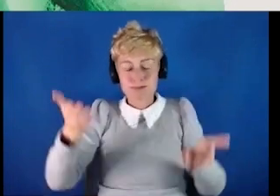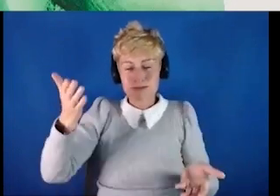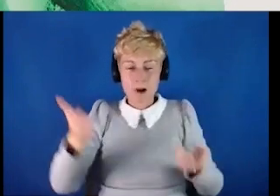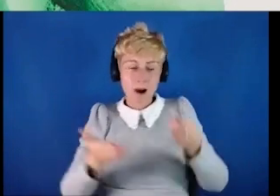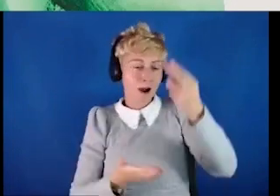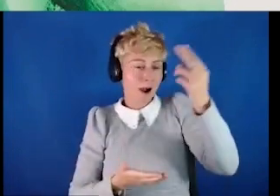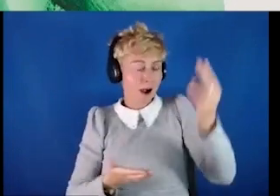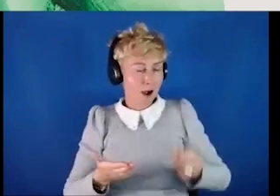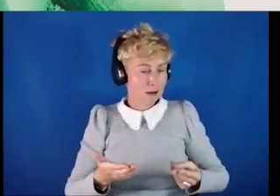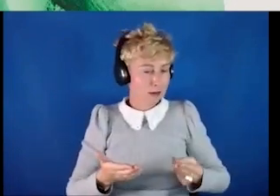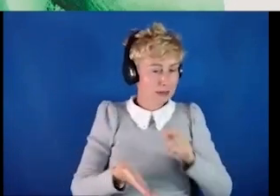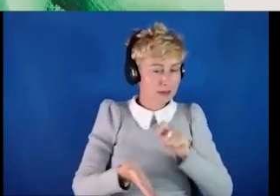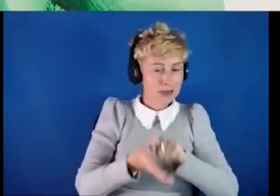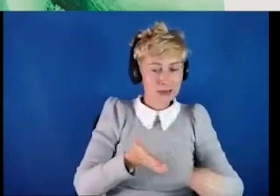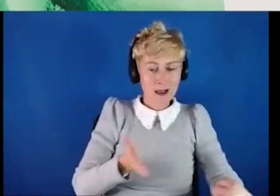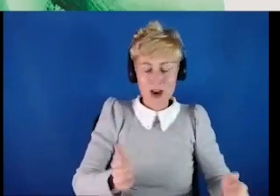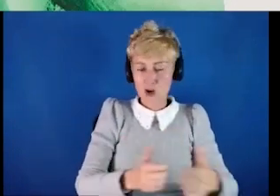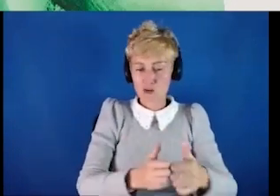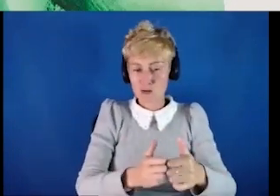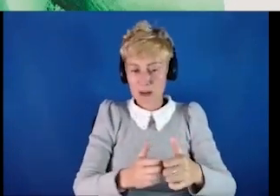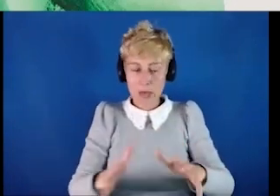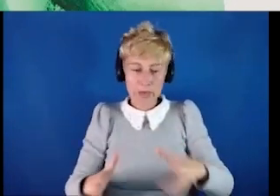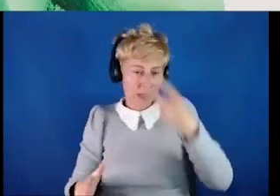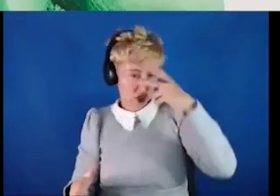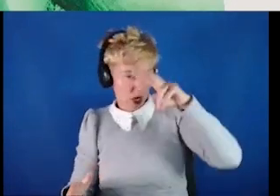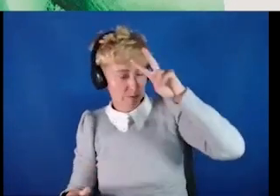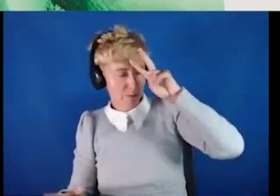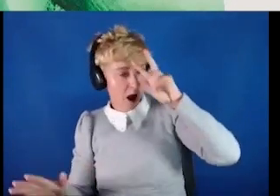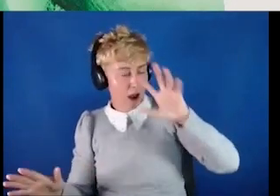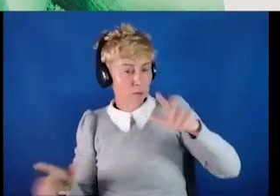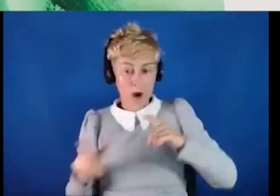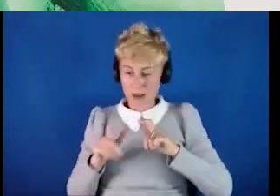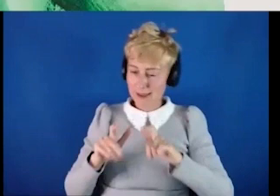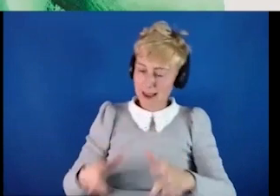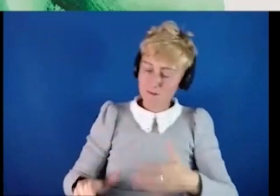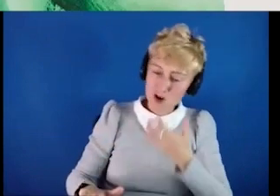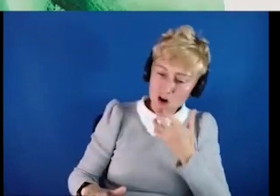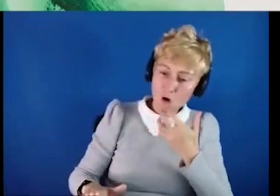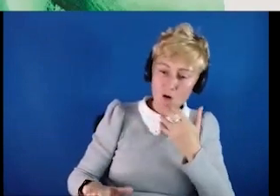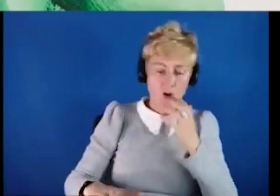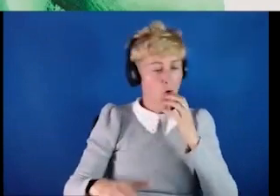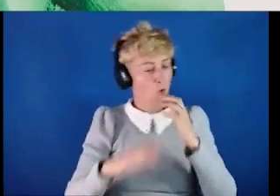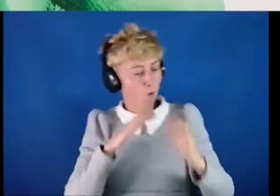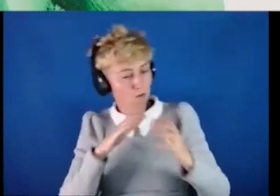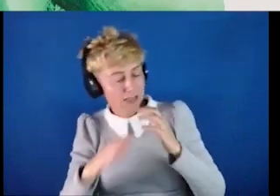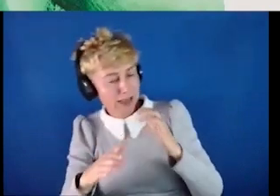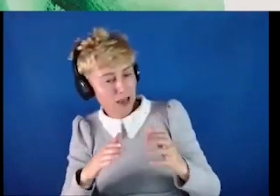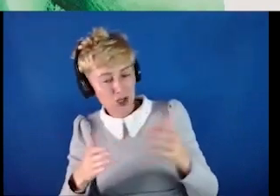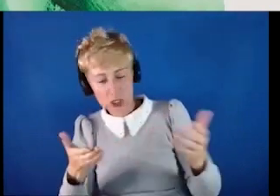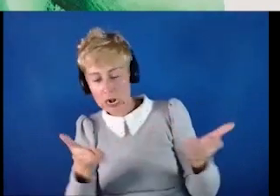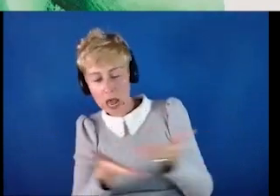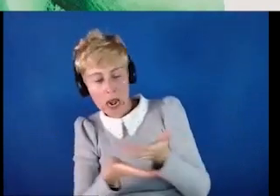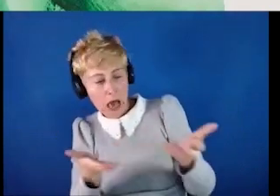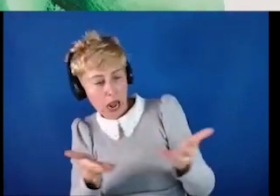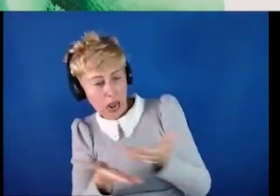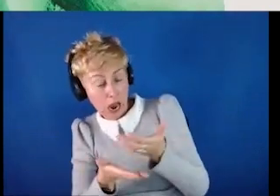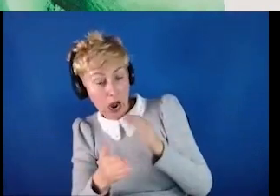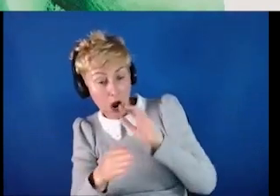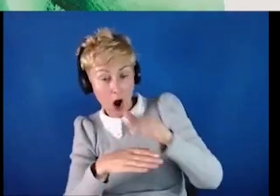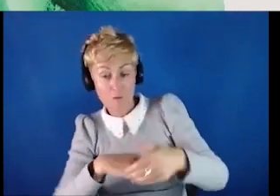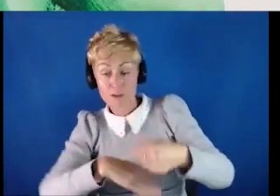sort of an agreement, but then having second thoughts and continuing these conversations, being in dialogue over